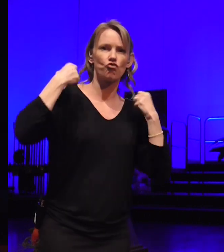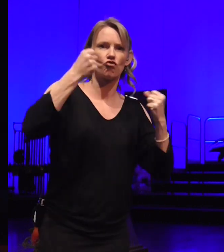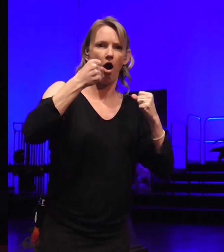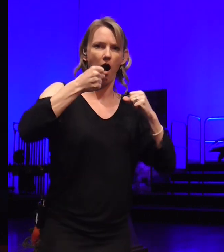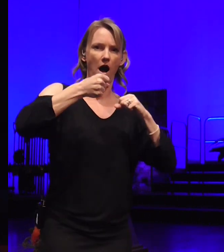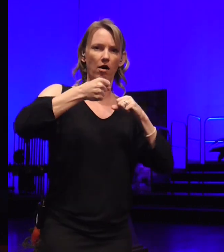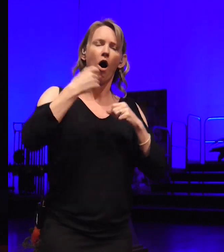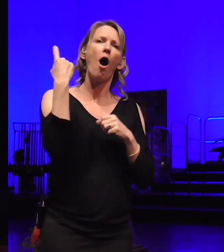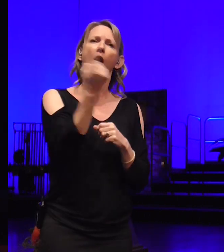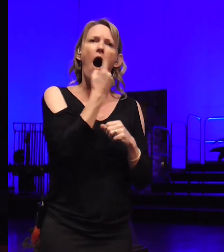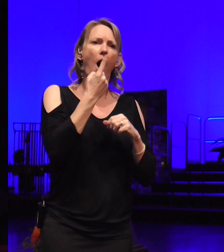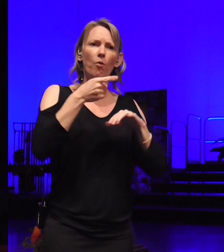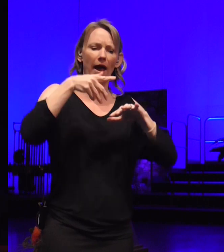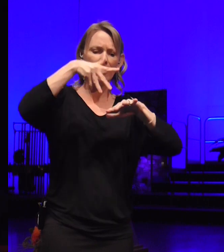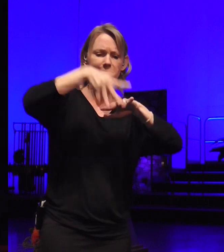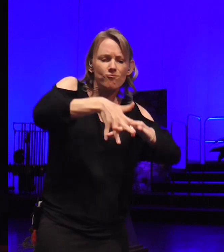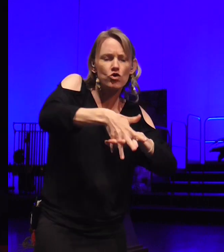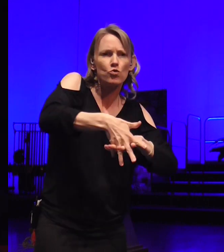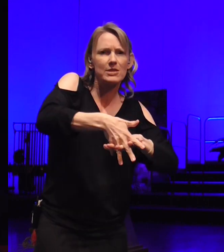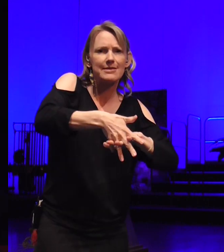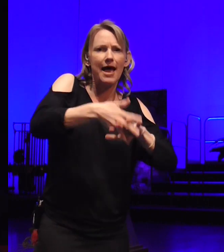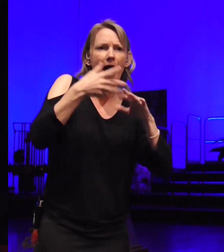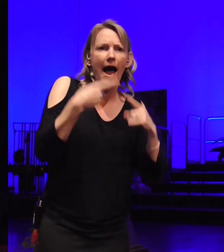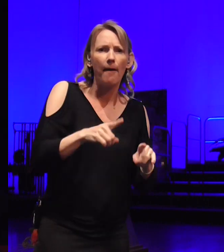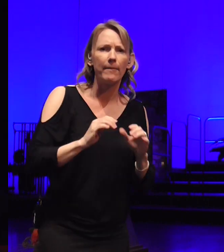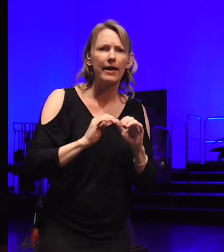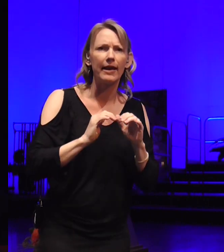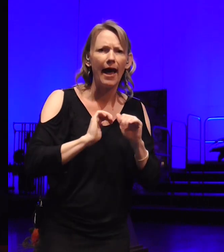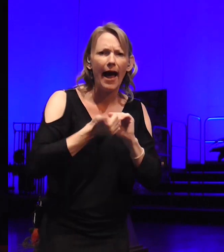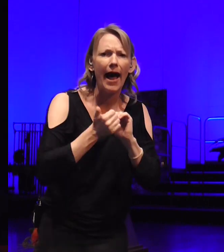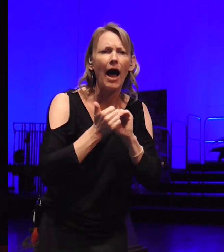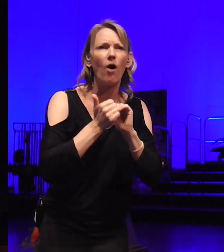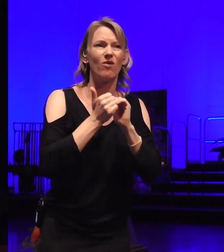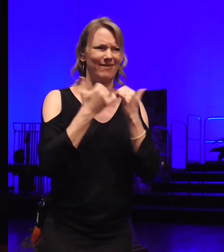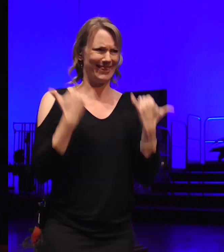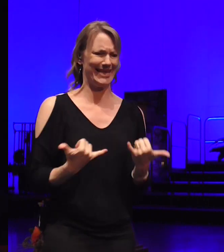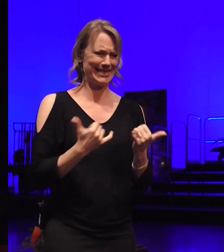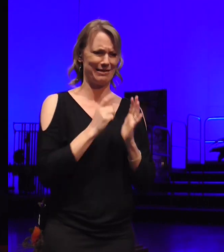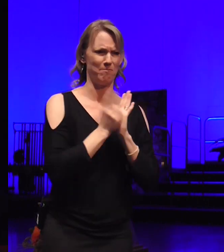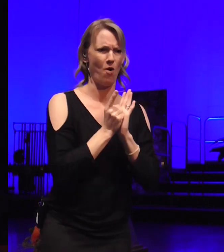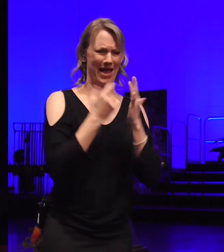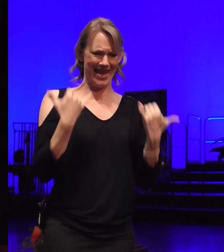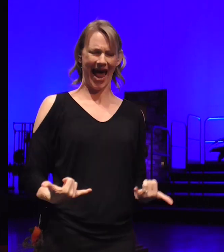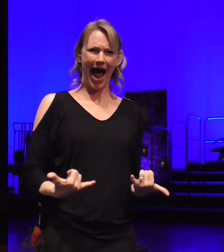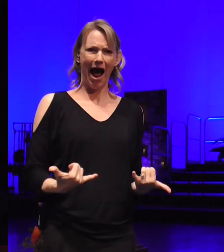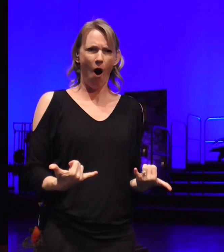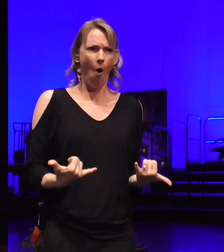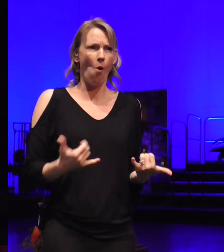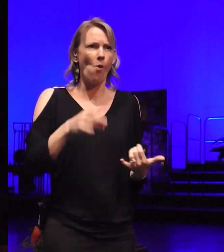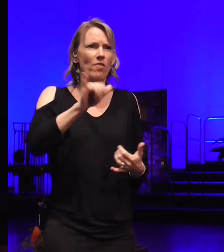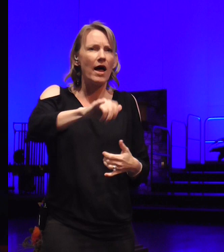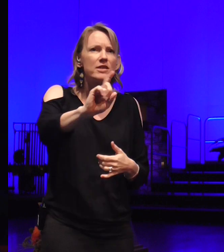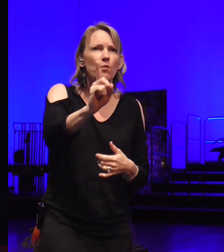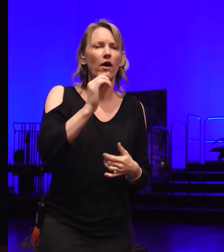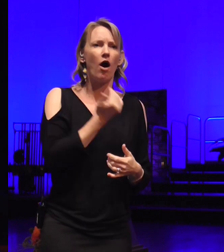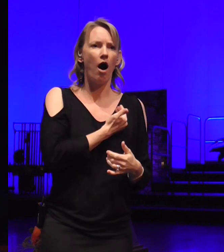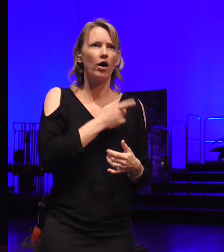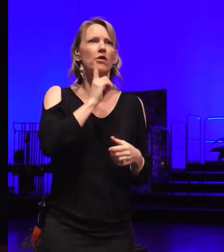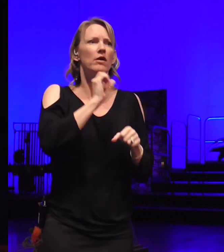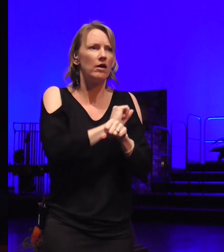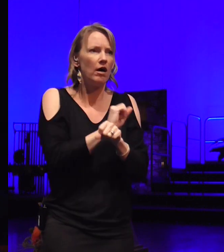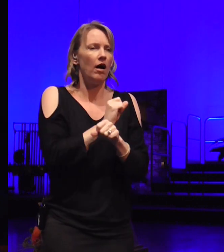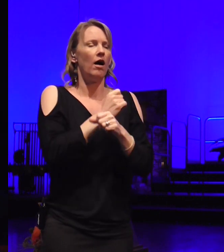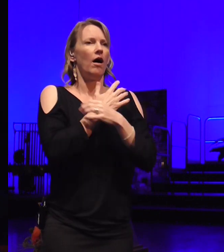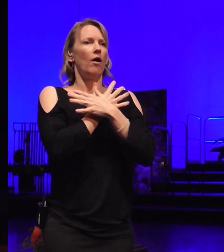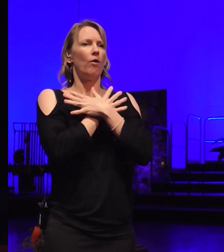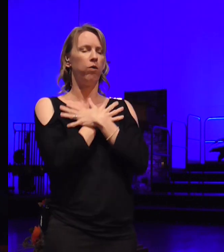always grown in the present now, in the present moment. That is where our true refuge